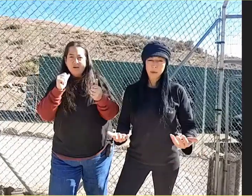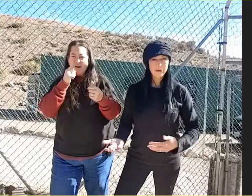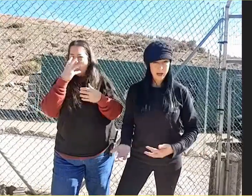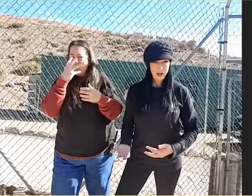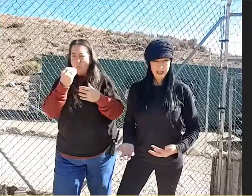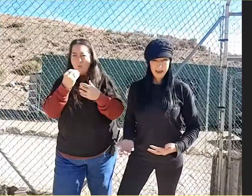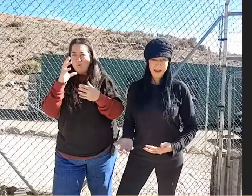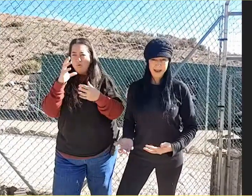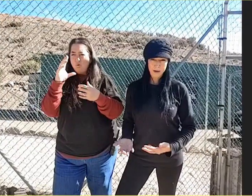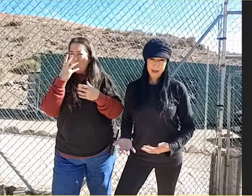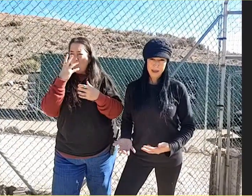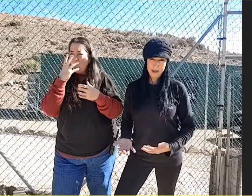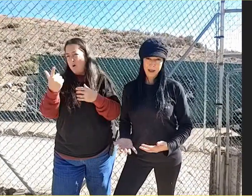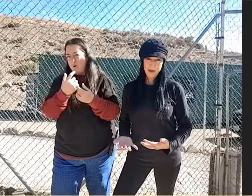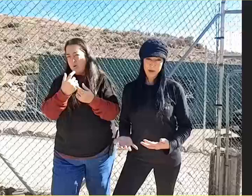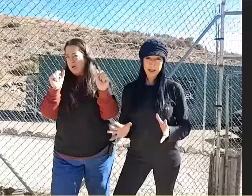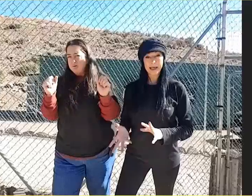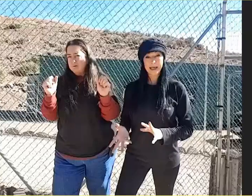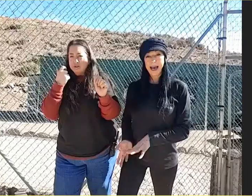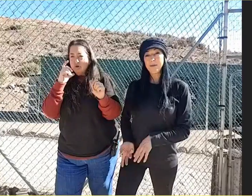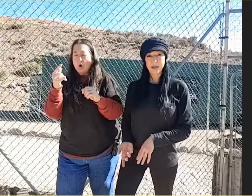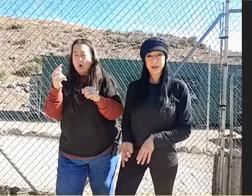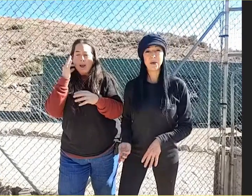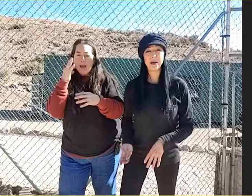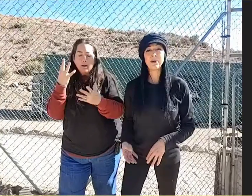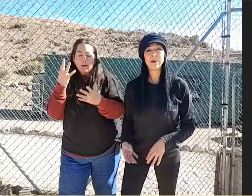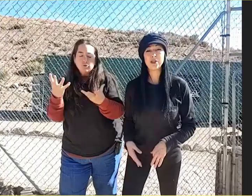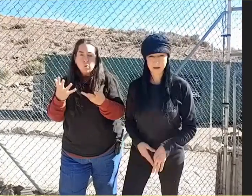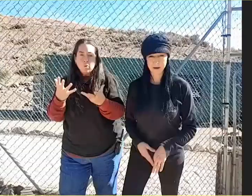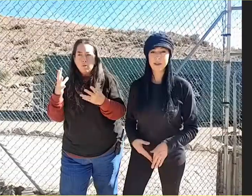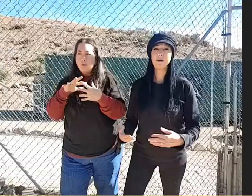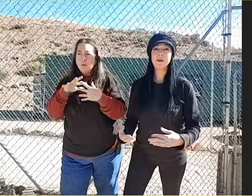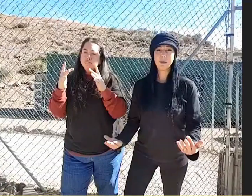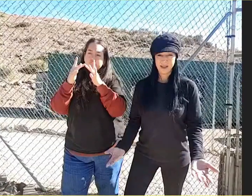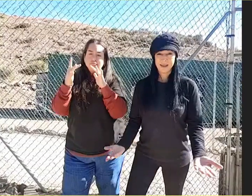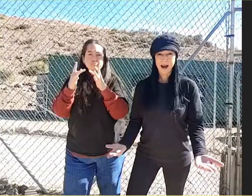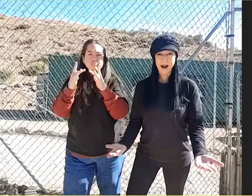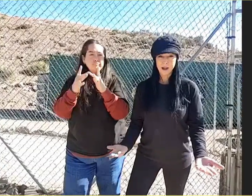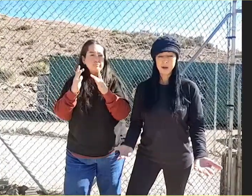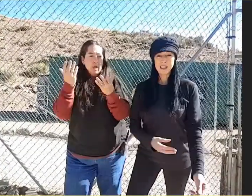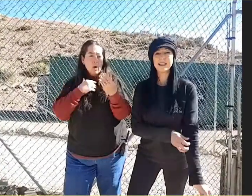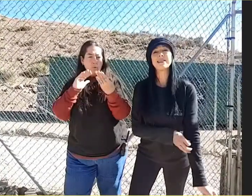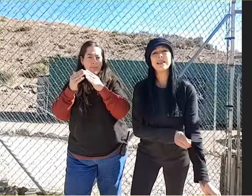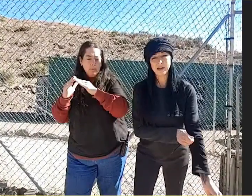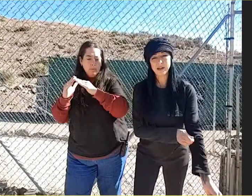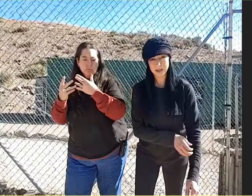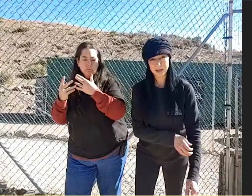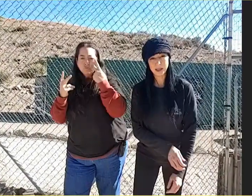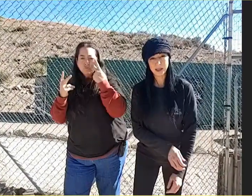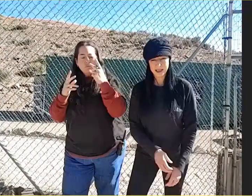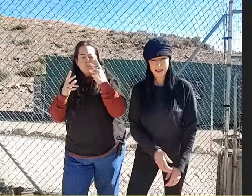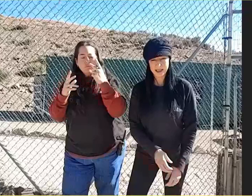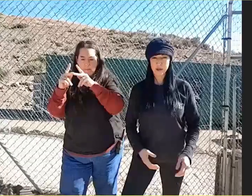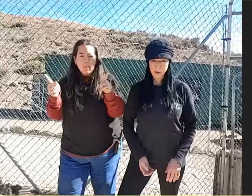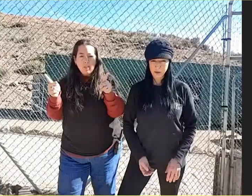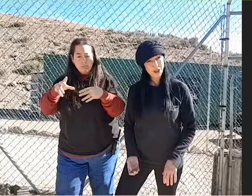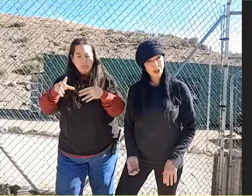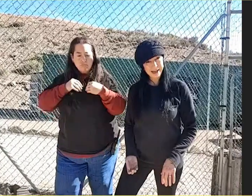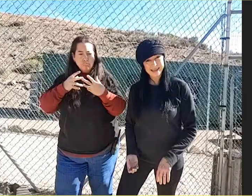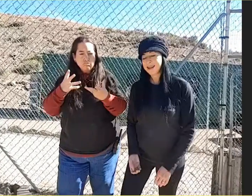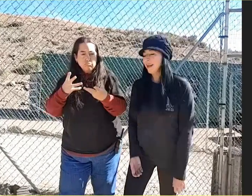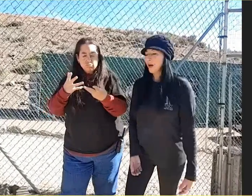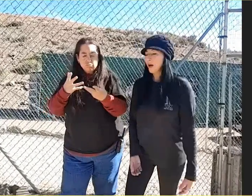then they were not a wolf or wolf dog rescue. They were just a dog and cat rescue. So they reached out to our community to see if there was a